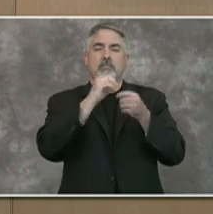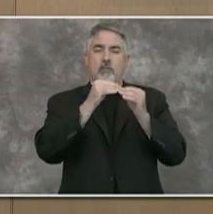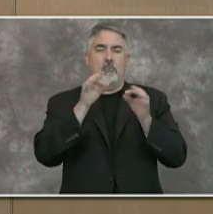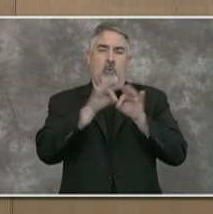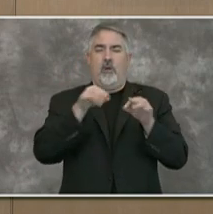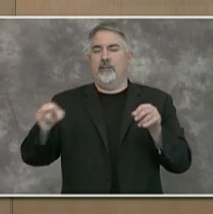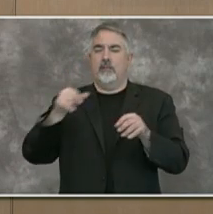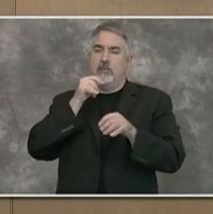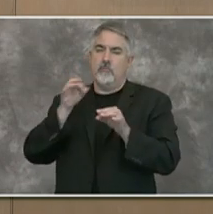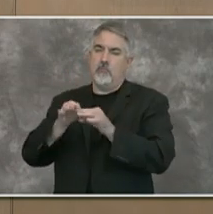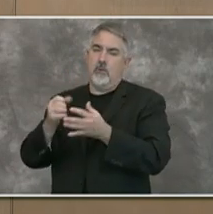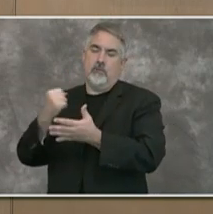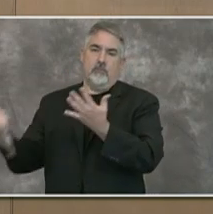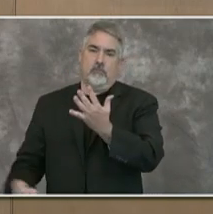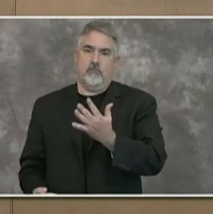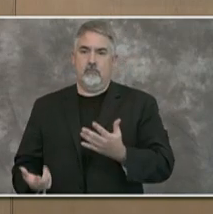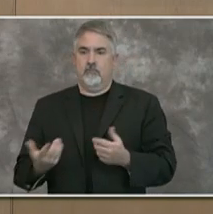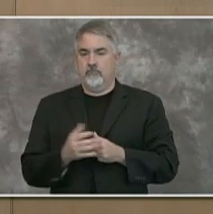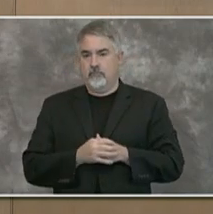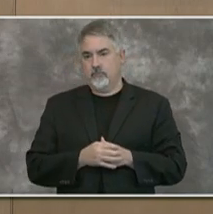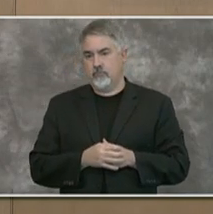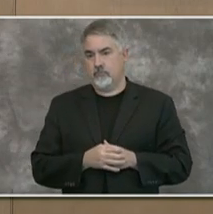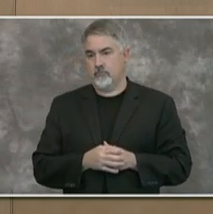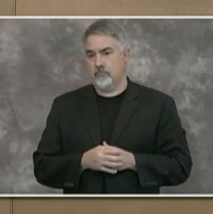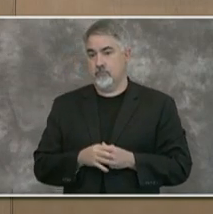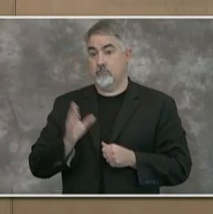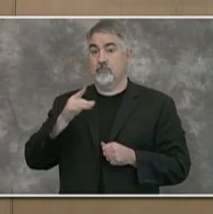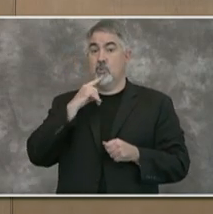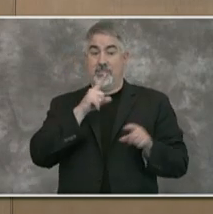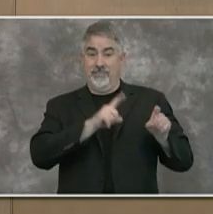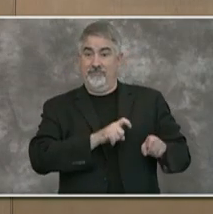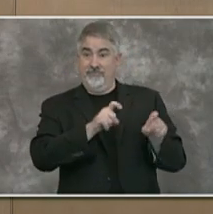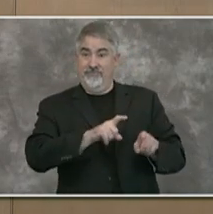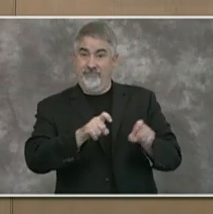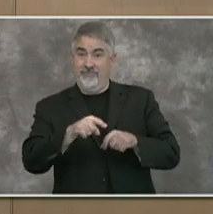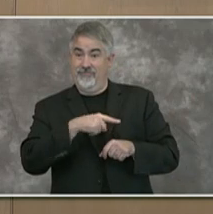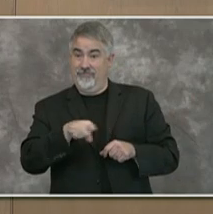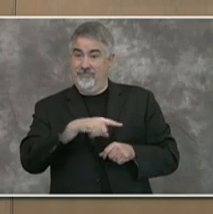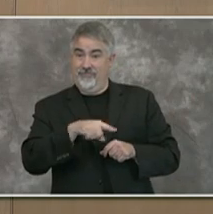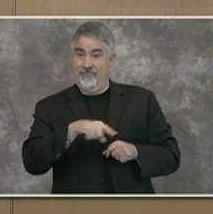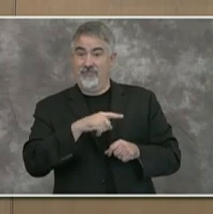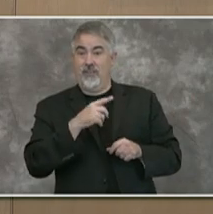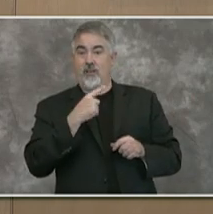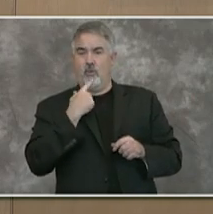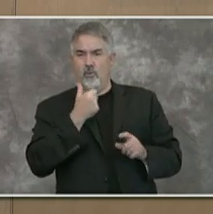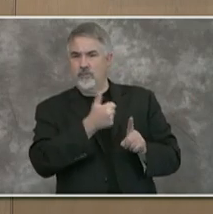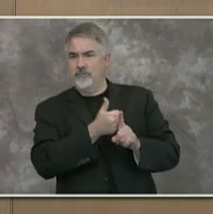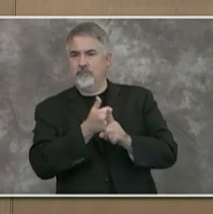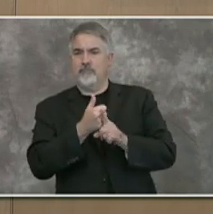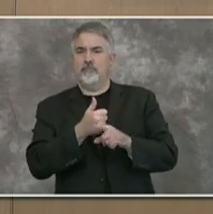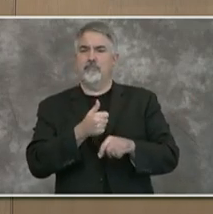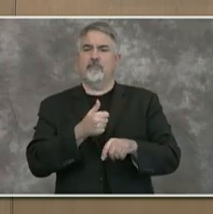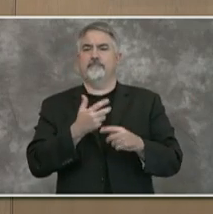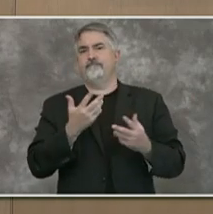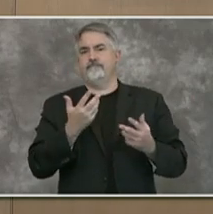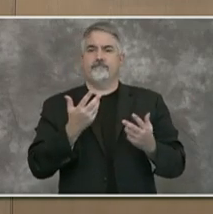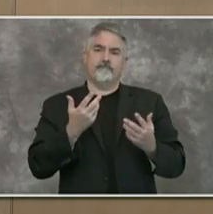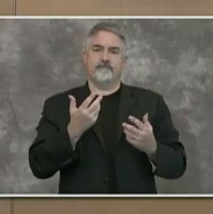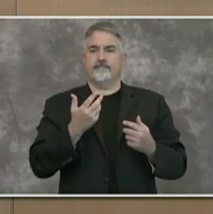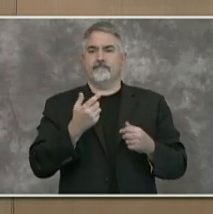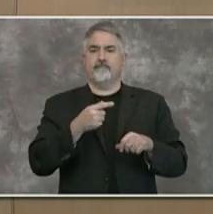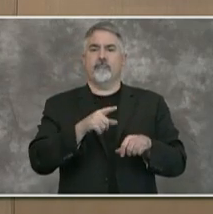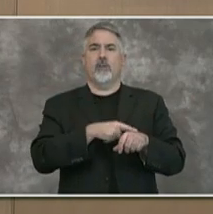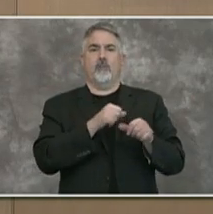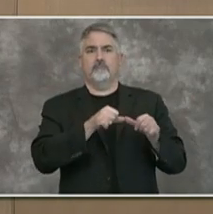follow. So again, individuals that are tested or individuals that are long-term care facilities, individuals with